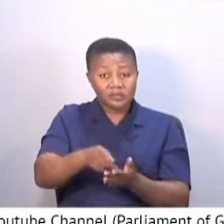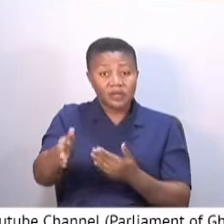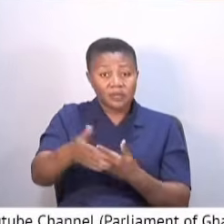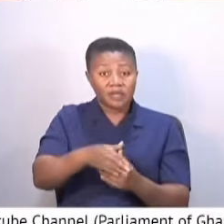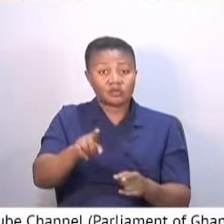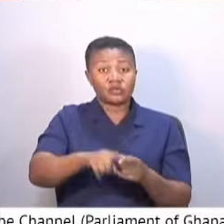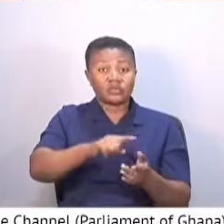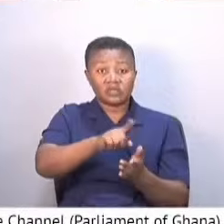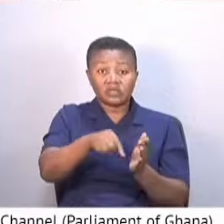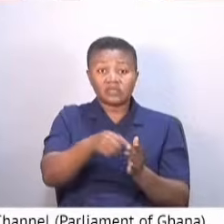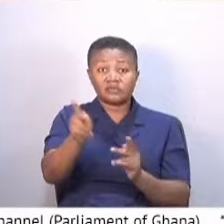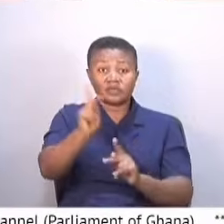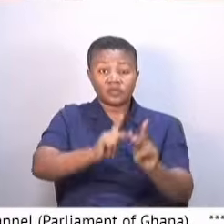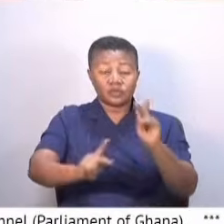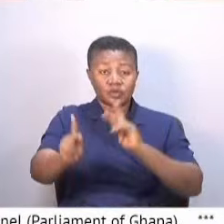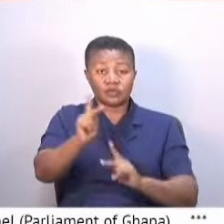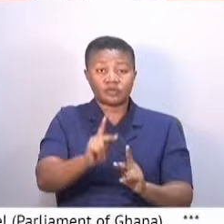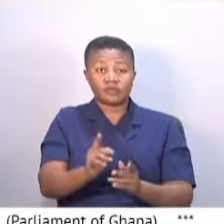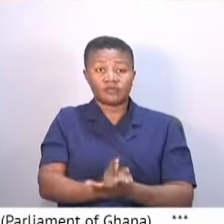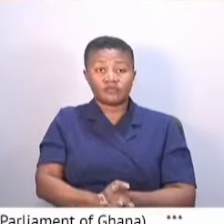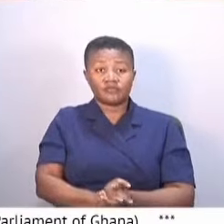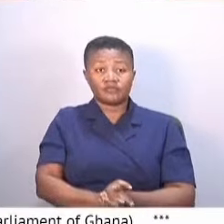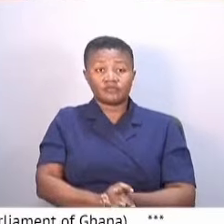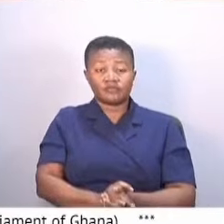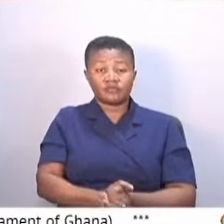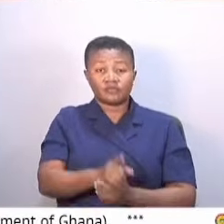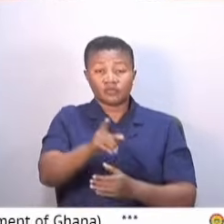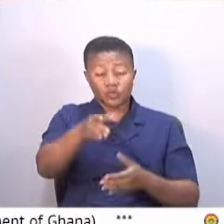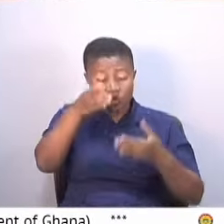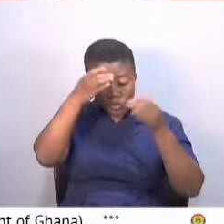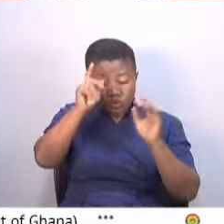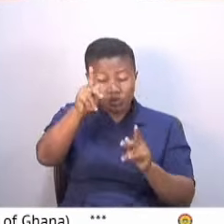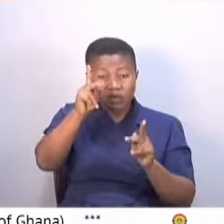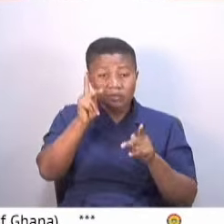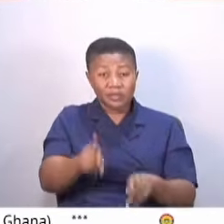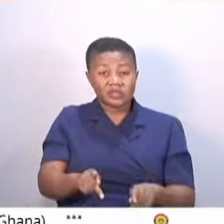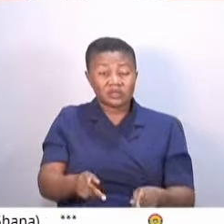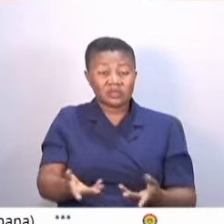Expenditure, internet. You use that. You cost one person to be running the